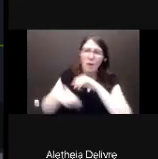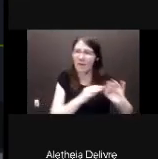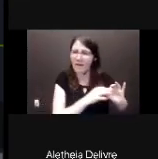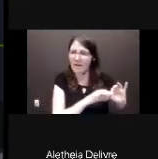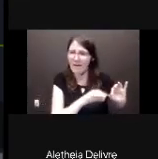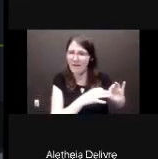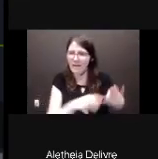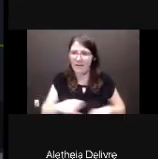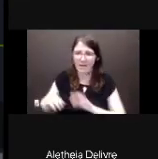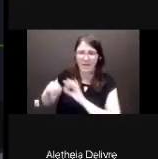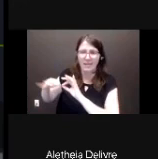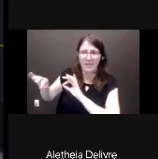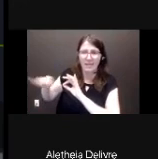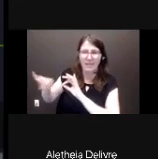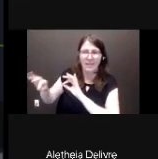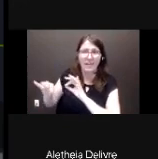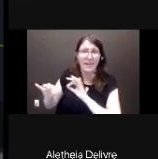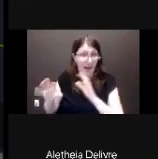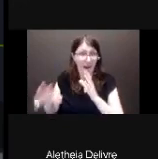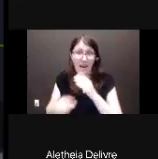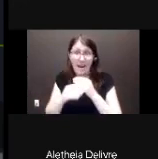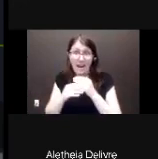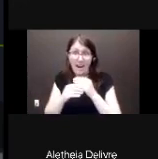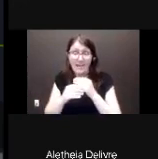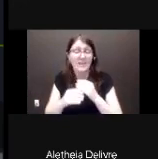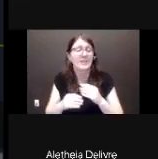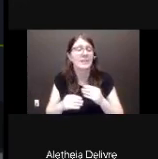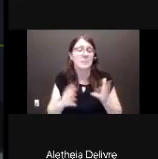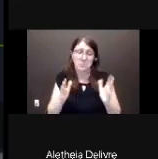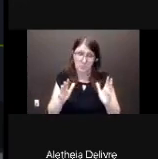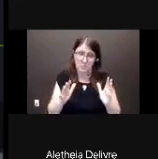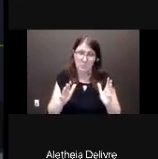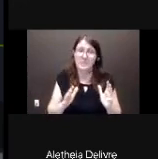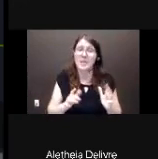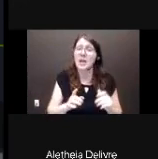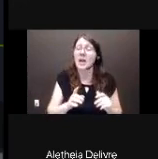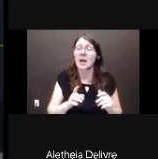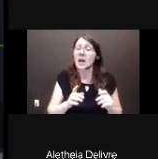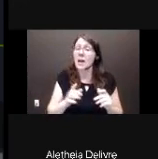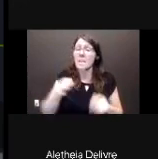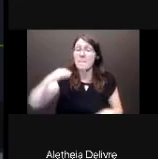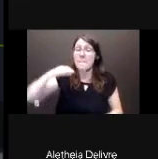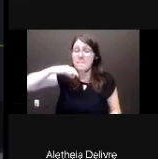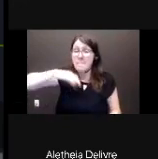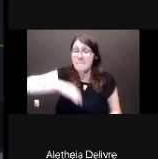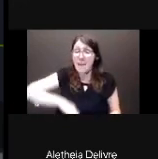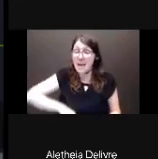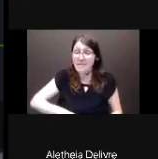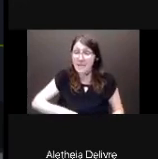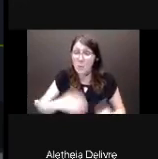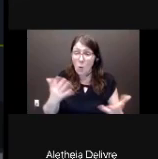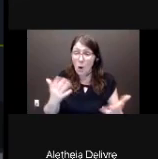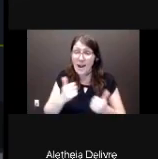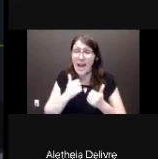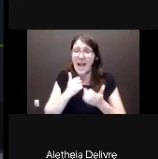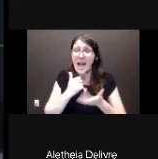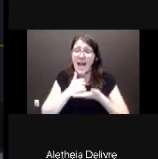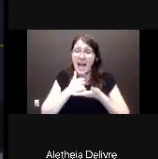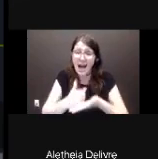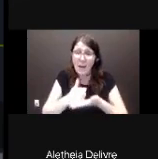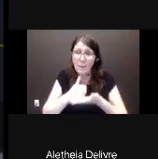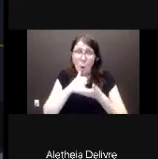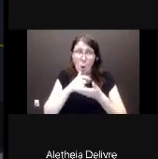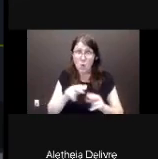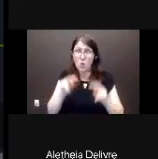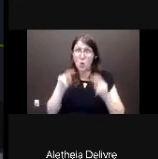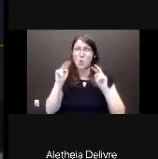you. It's really good to point or guide your reader's attention, the audience attention towards a specific thing, and you can mark